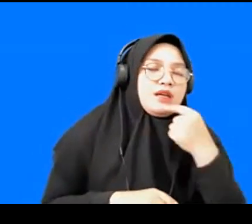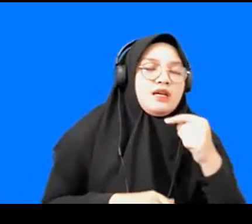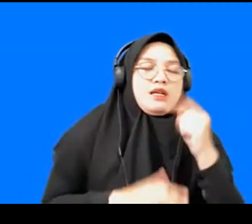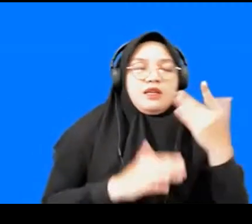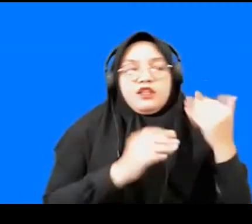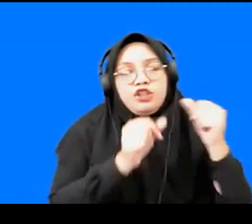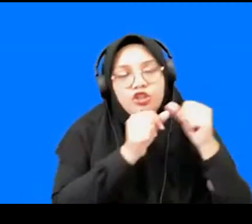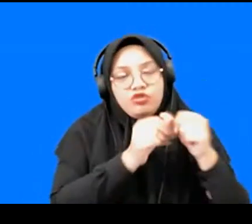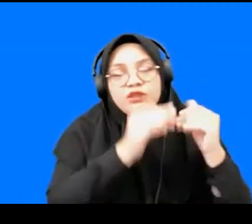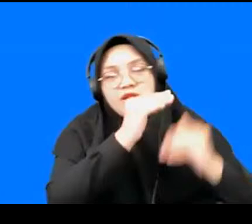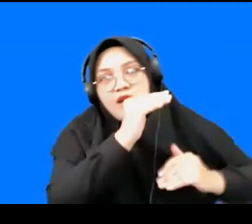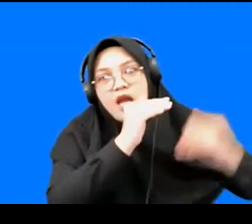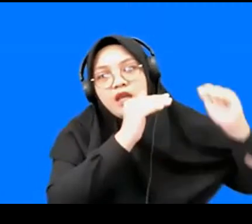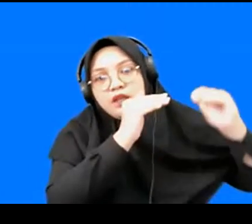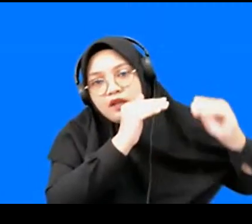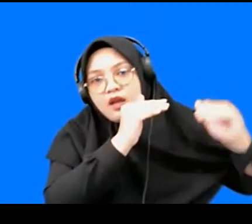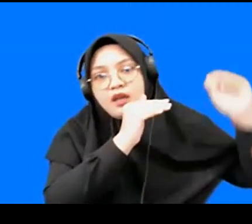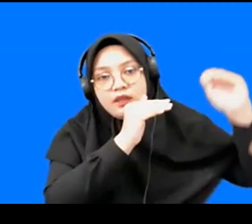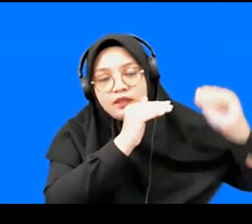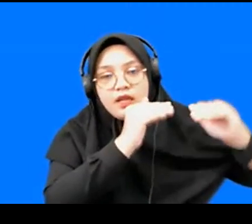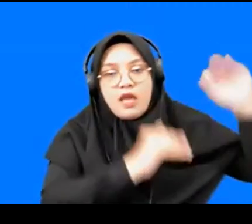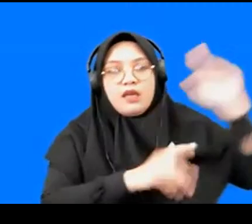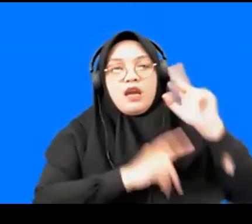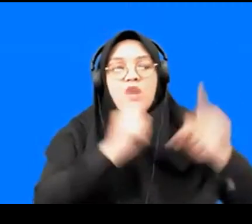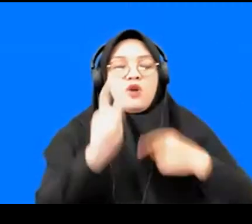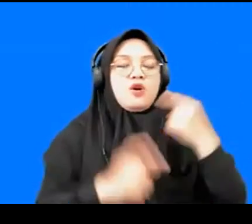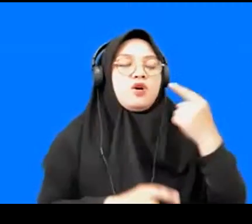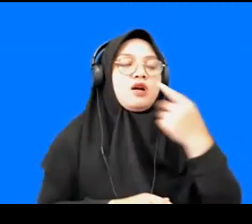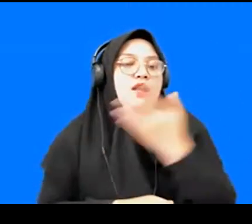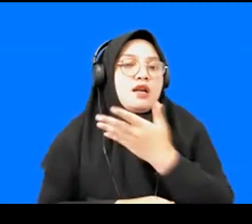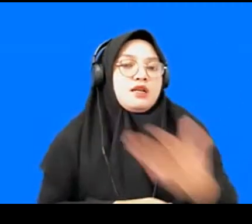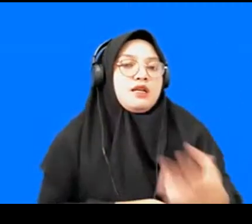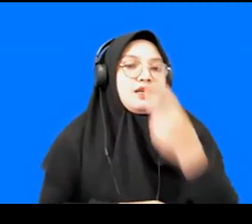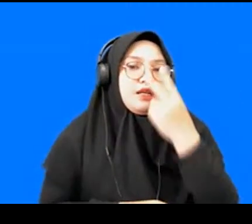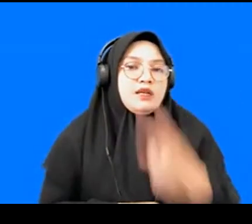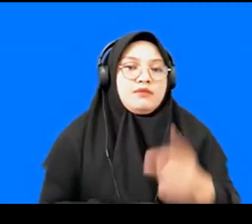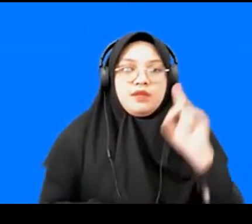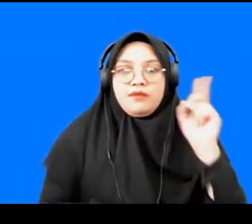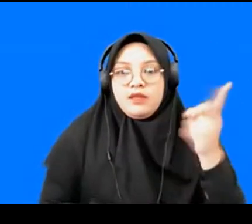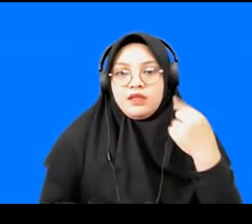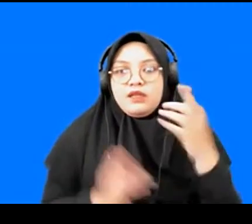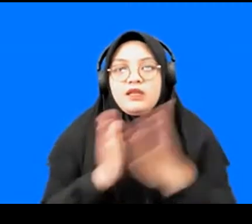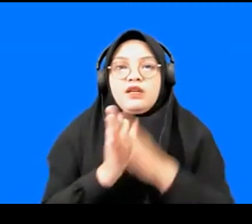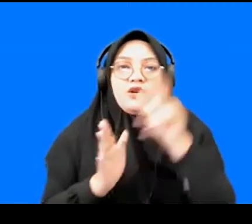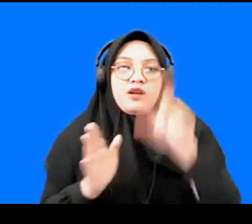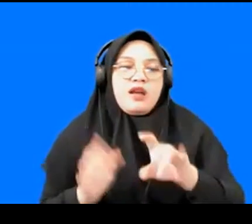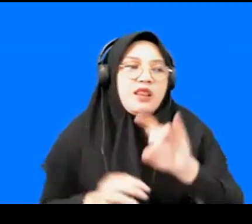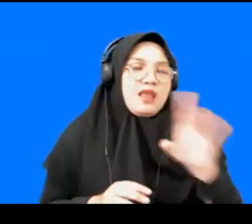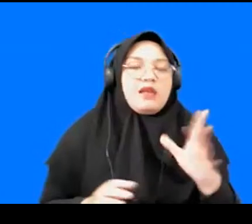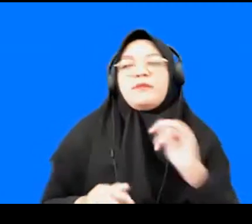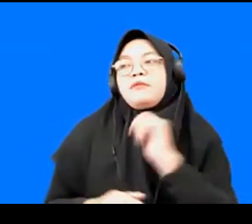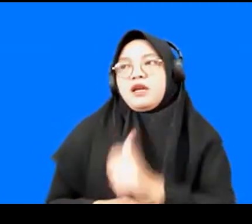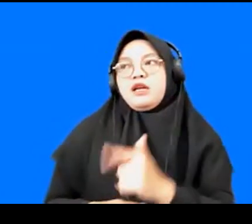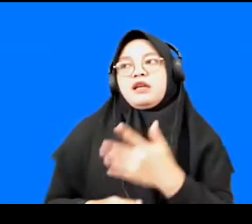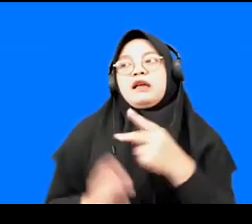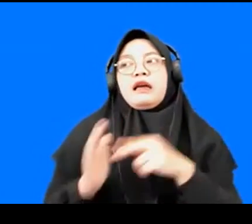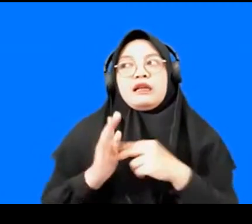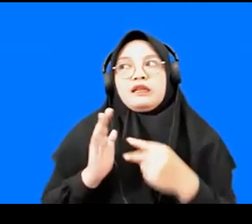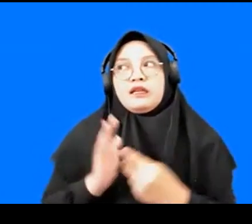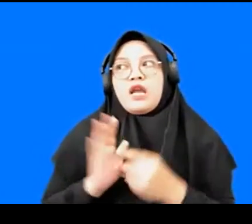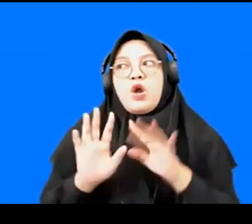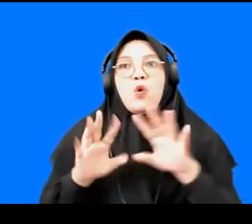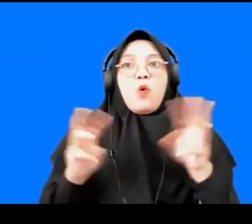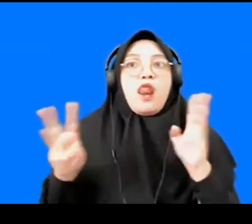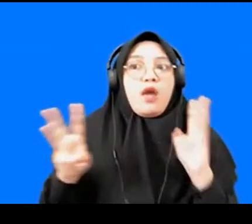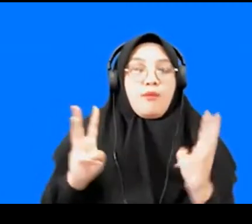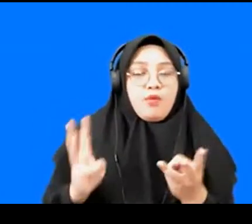much needed cash. Okay. Thank you. That's mean even though you are not making money out of it, but that